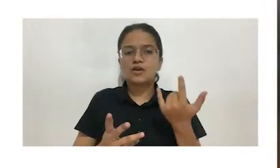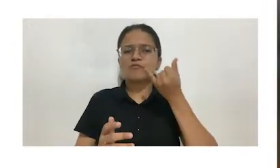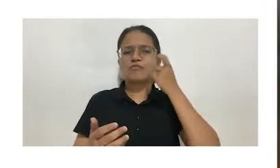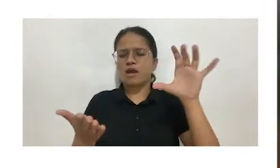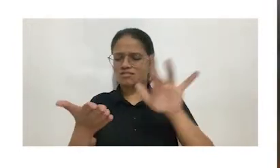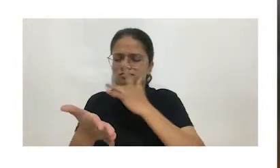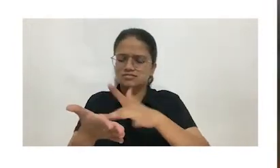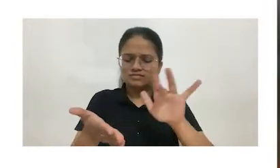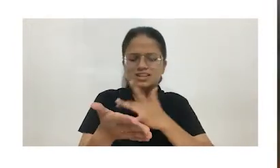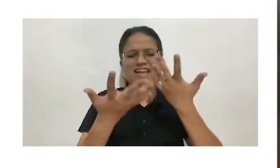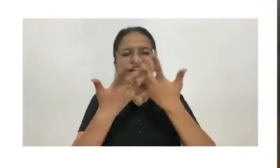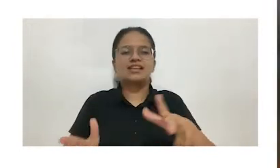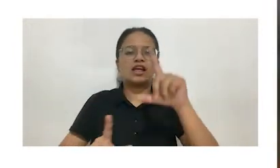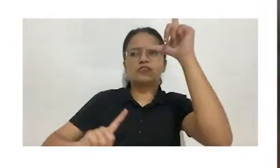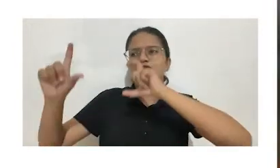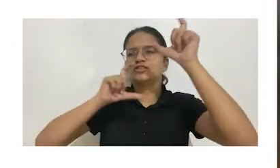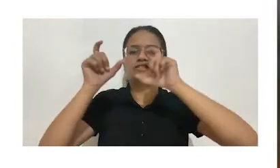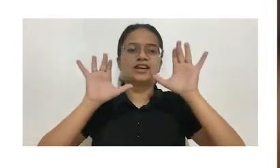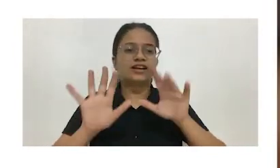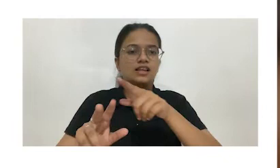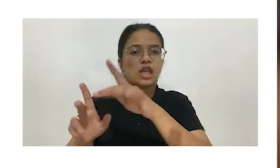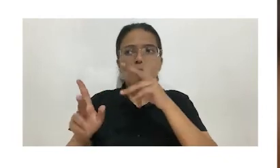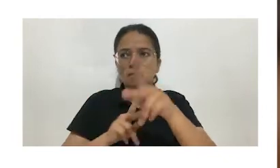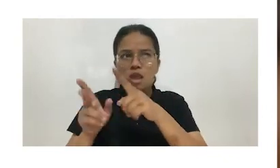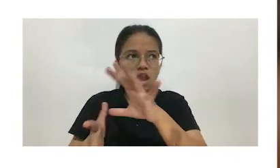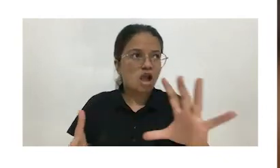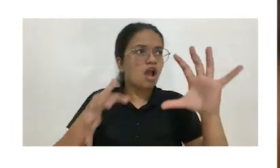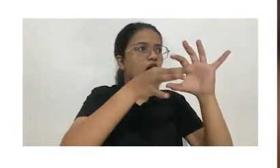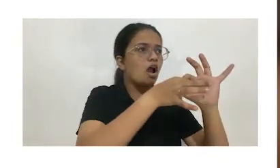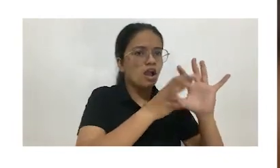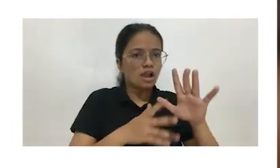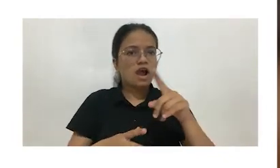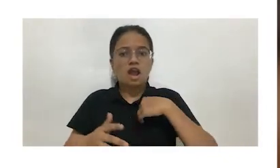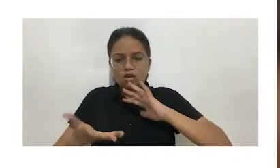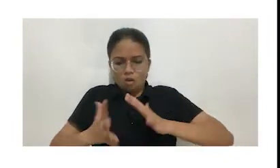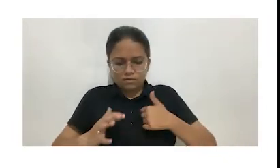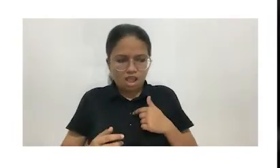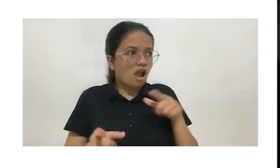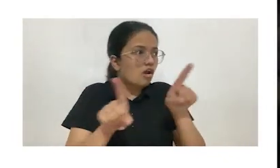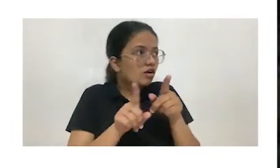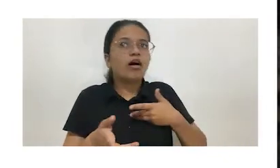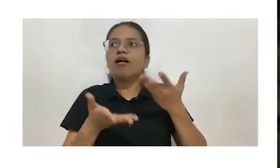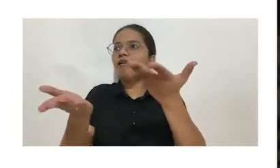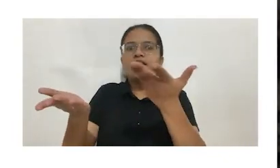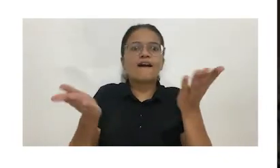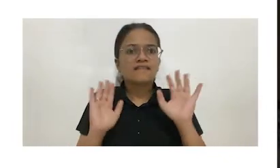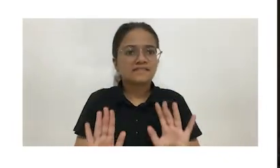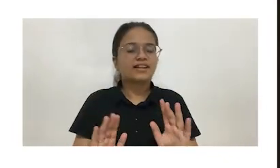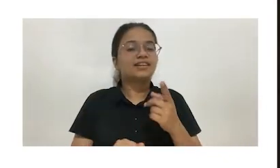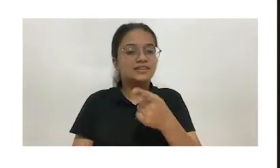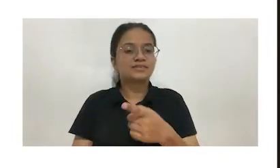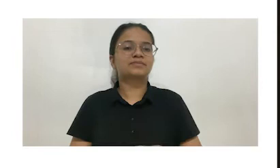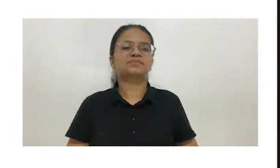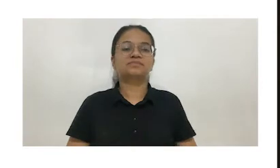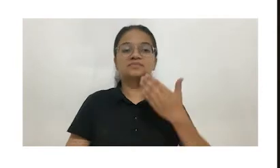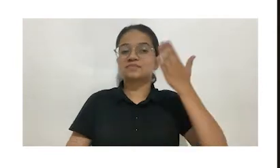because today with the mobile phone, everyone is clicking photographs. It's something that people connect to and relate to. We are